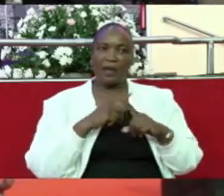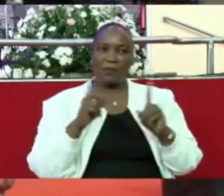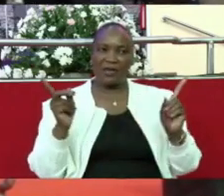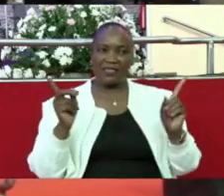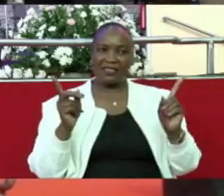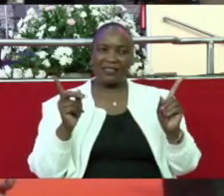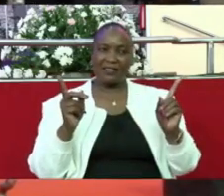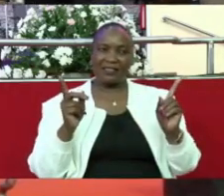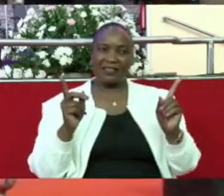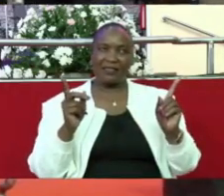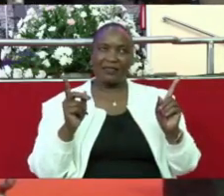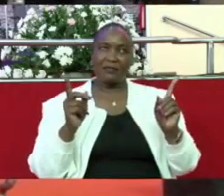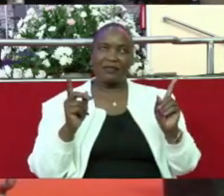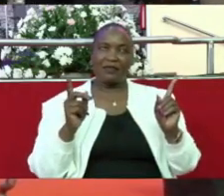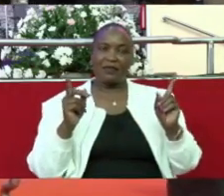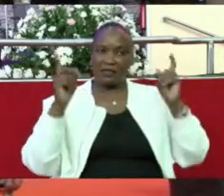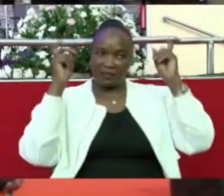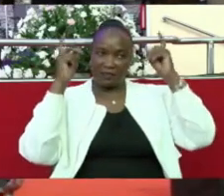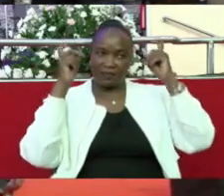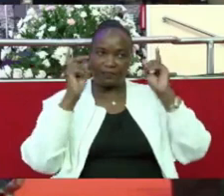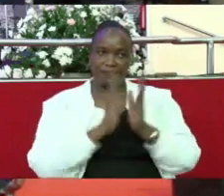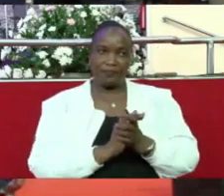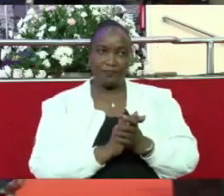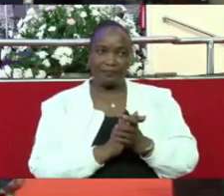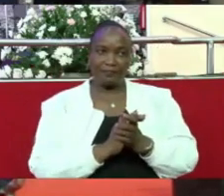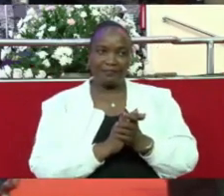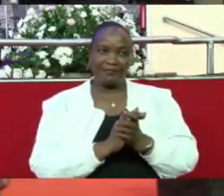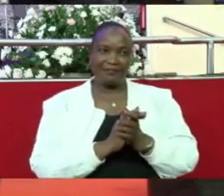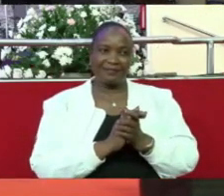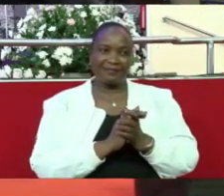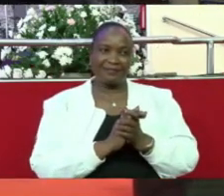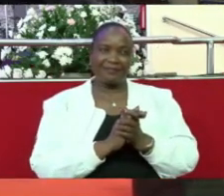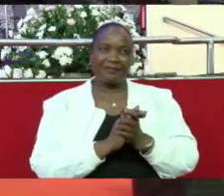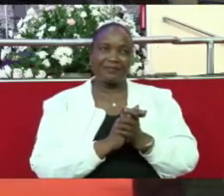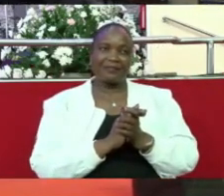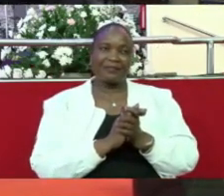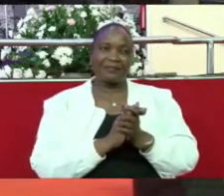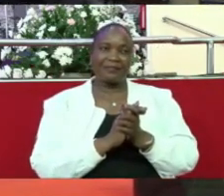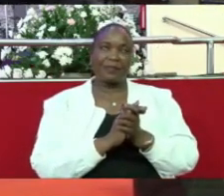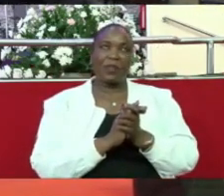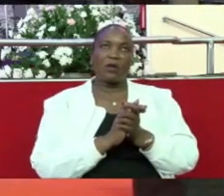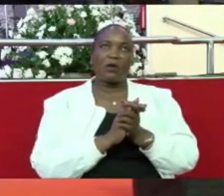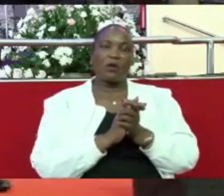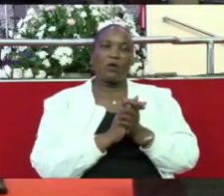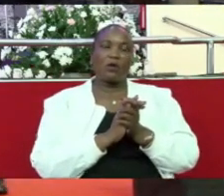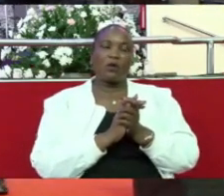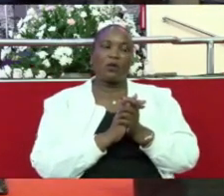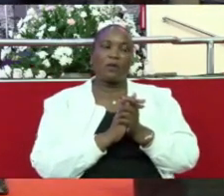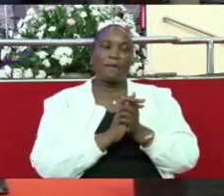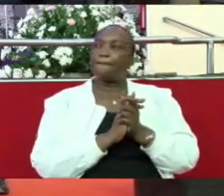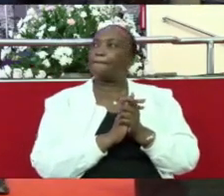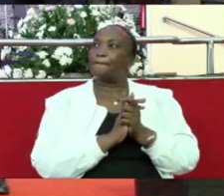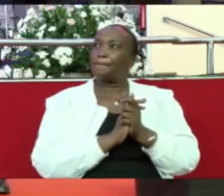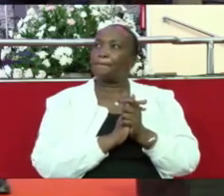vita. And the weapons that God has given us. Vitu ambavyo Mungu ametupatia. And he says they are mighty through him. Anasema ni